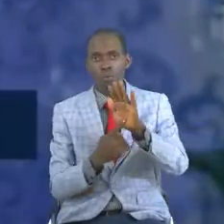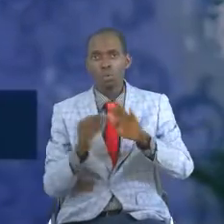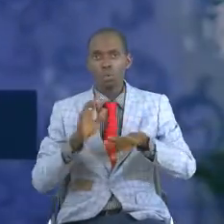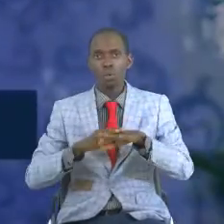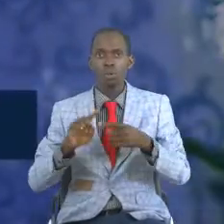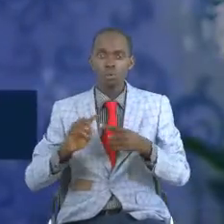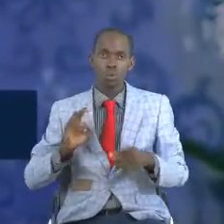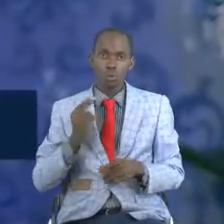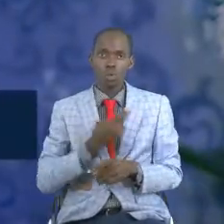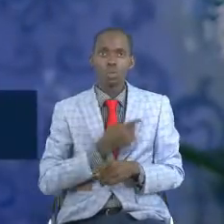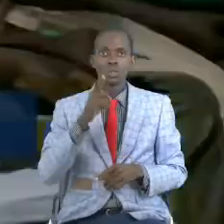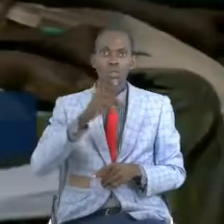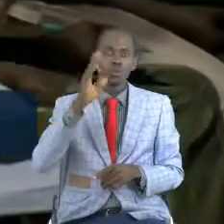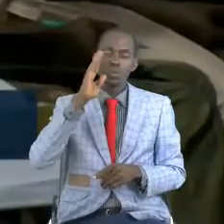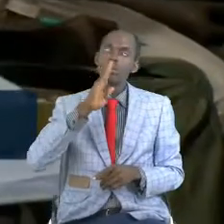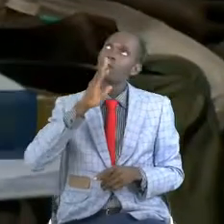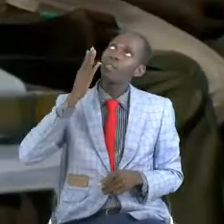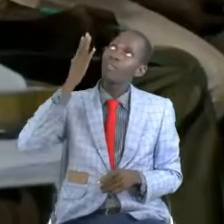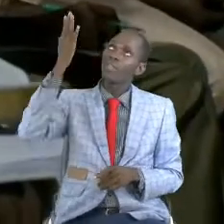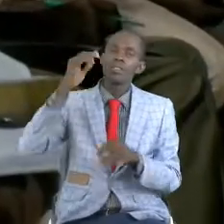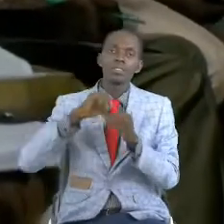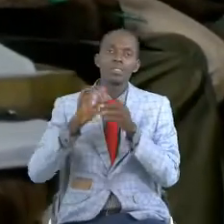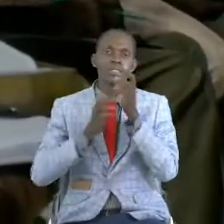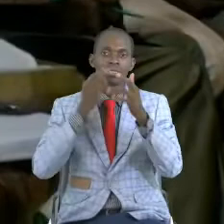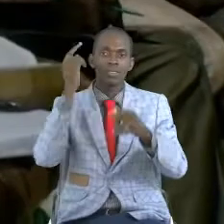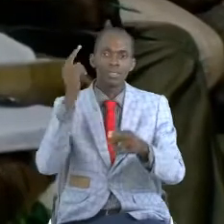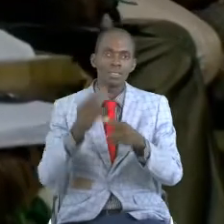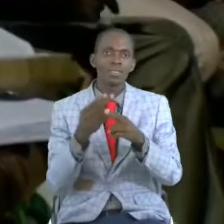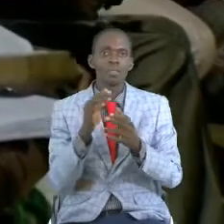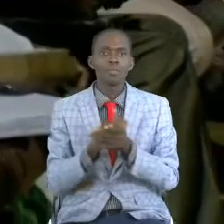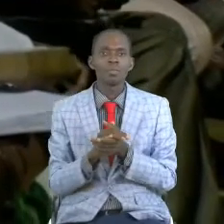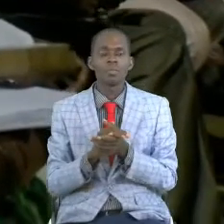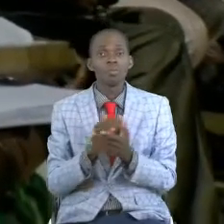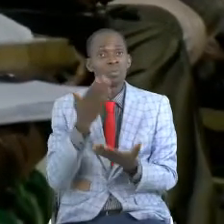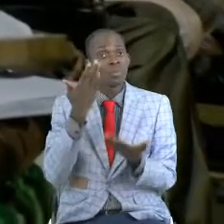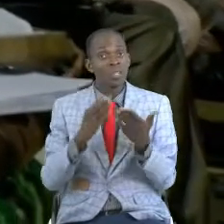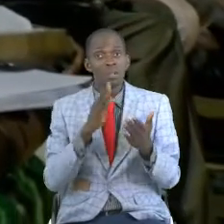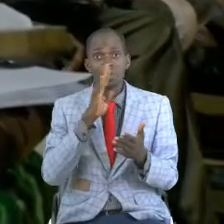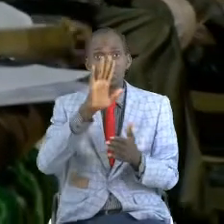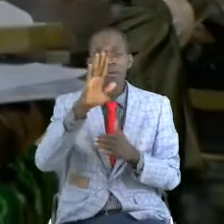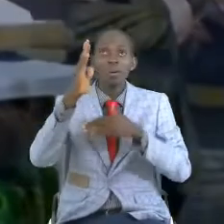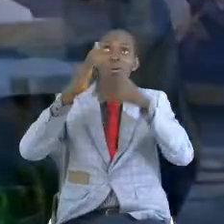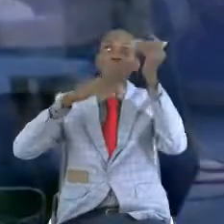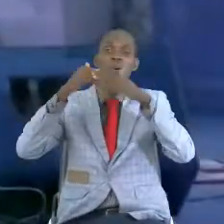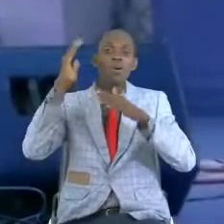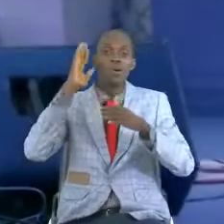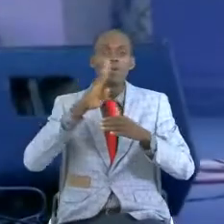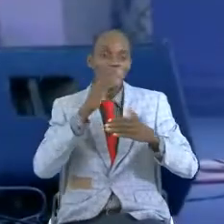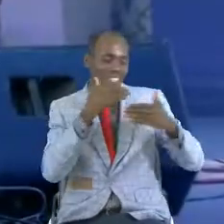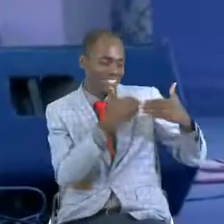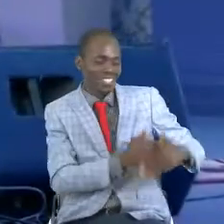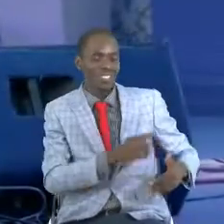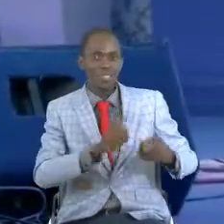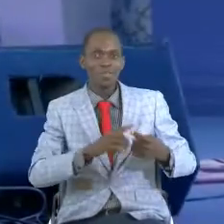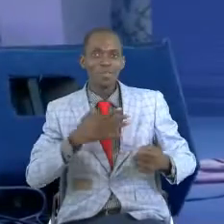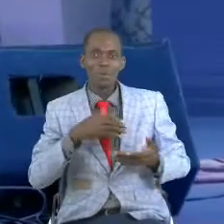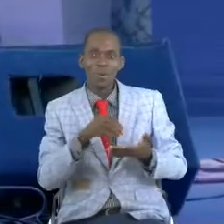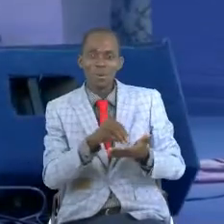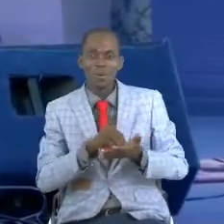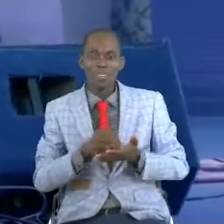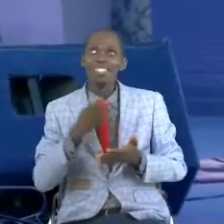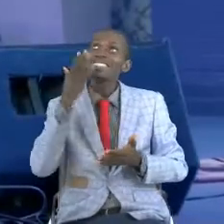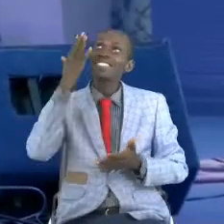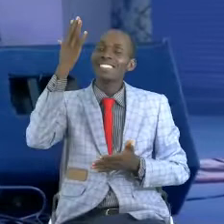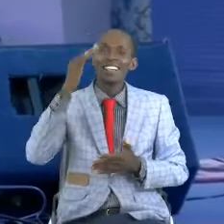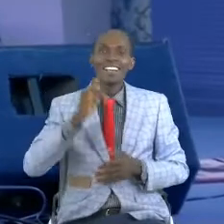there in Jesus' name. Maybe your mansion will be next to my mansion, and every day in eternity, I'll say,